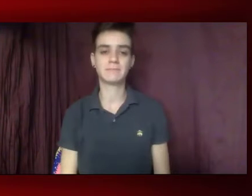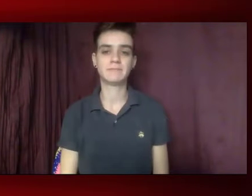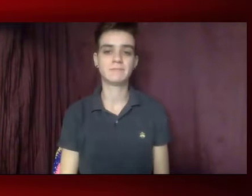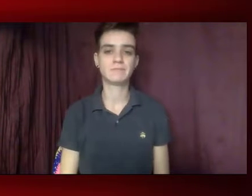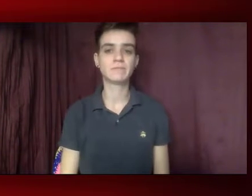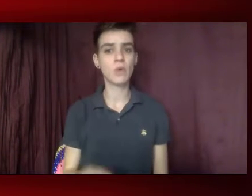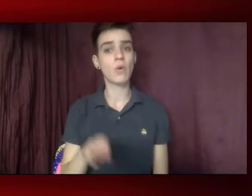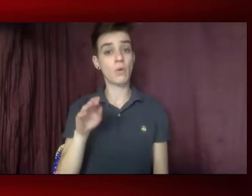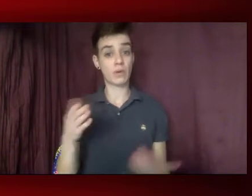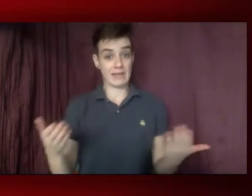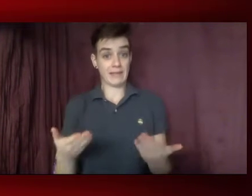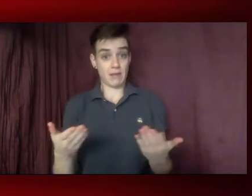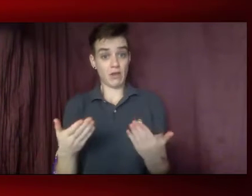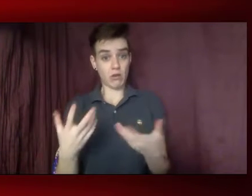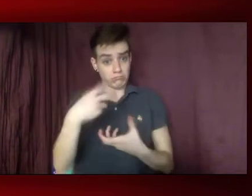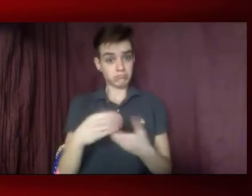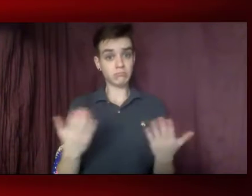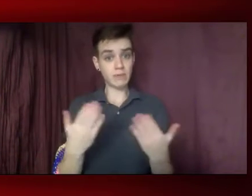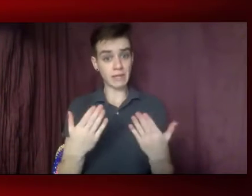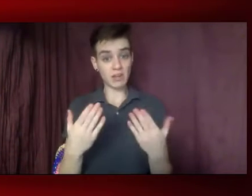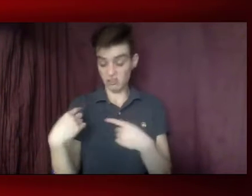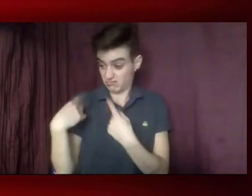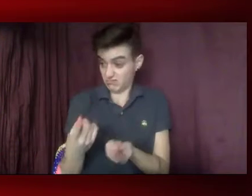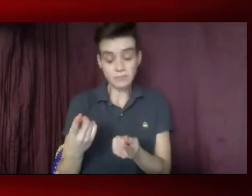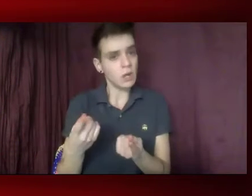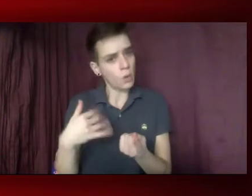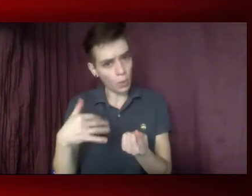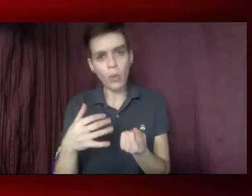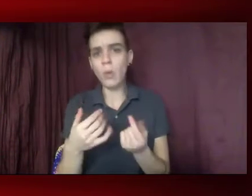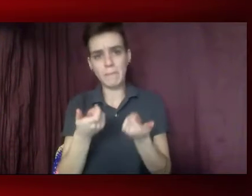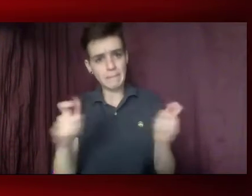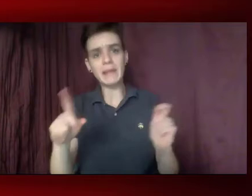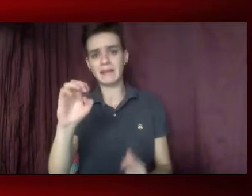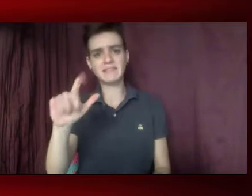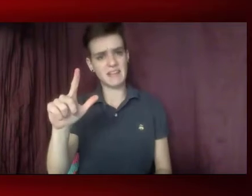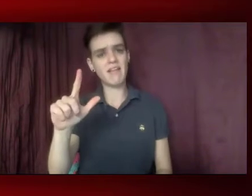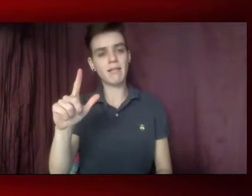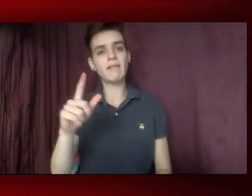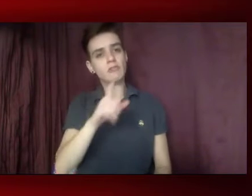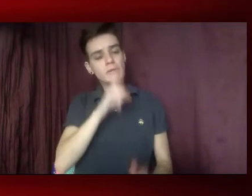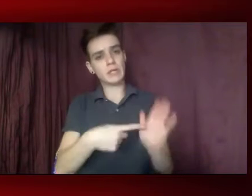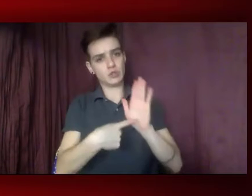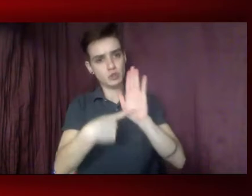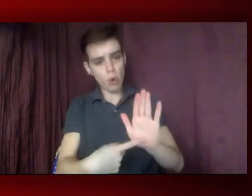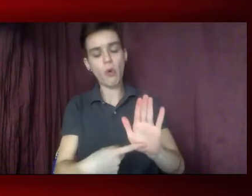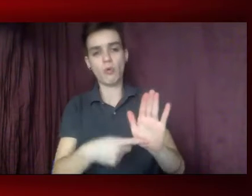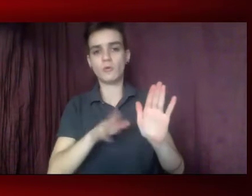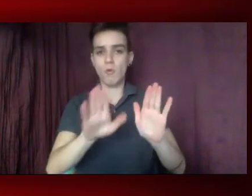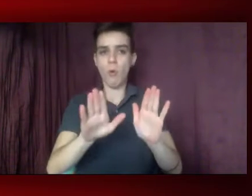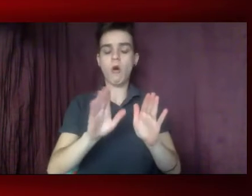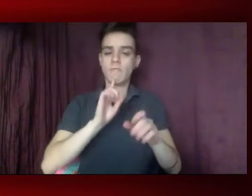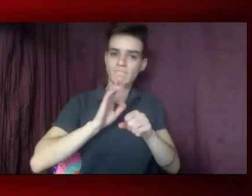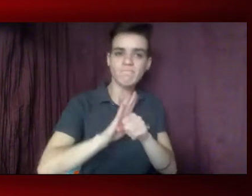is a big deal. Getting this far is a big deal, and it speaks to things like commitment. It speaks to things like